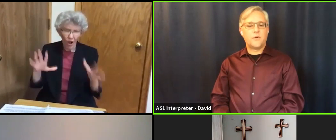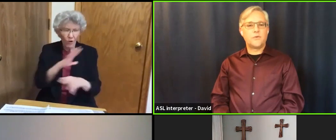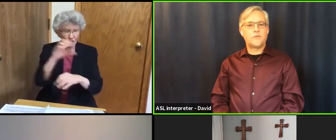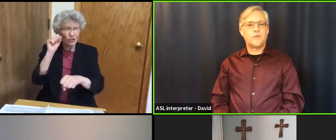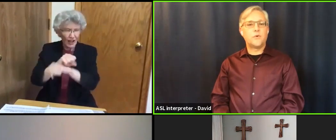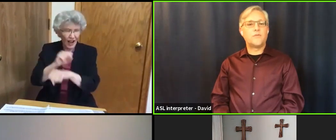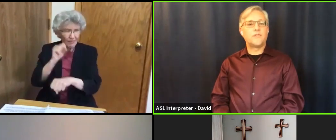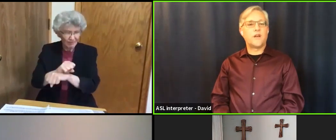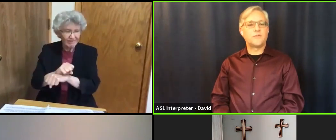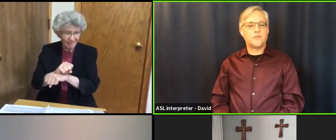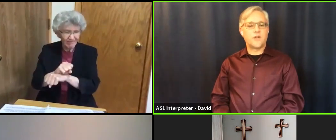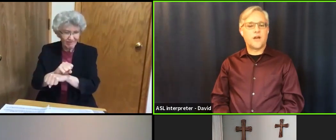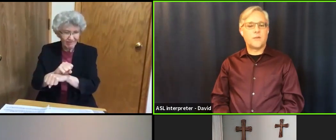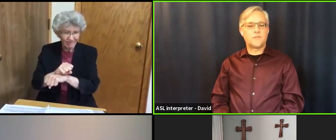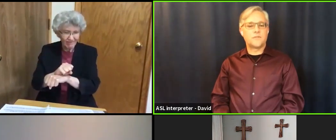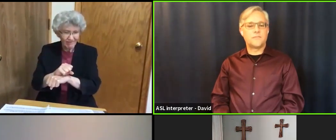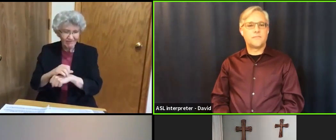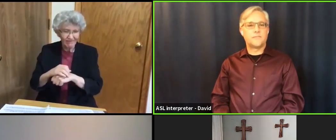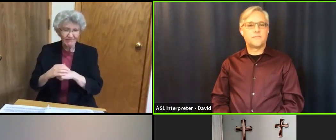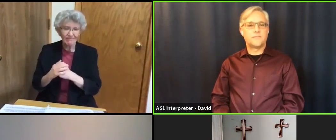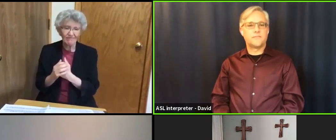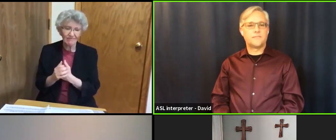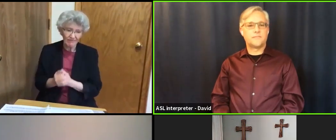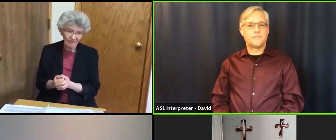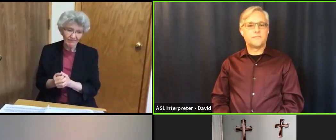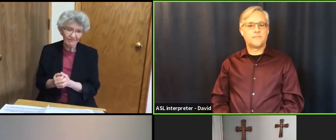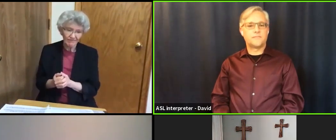For those who have lost their jobs.